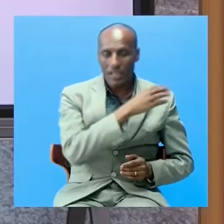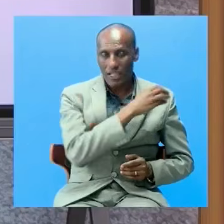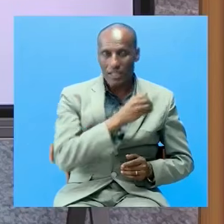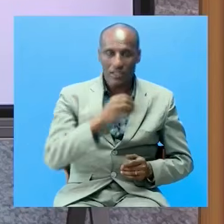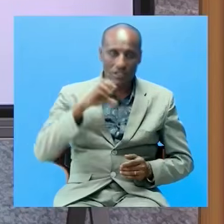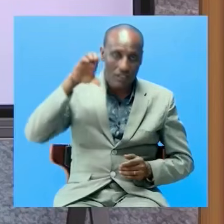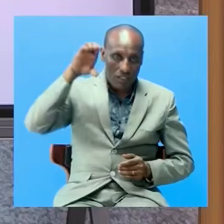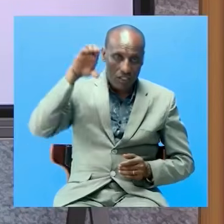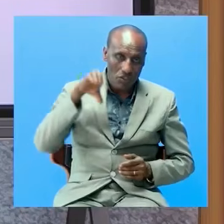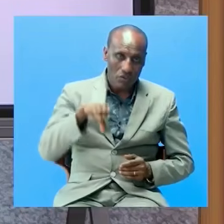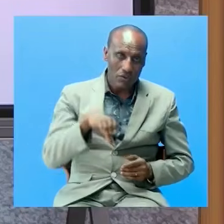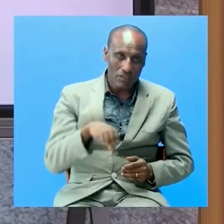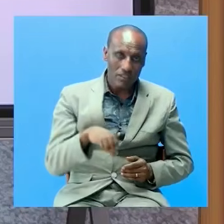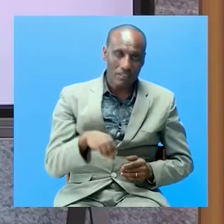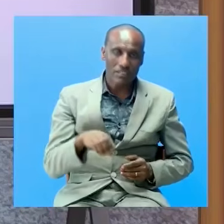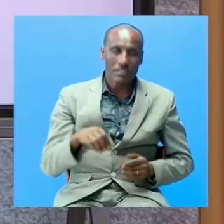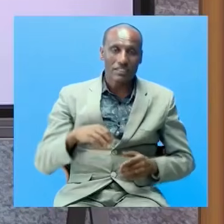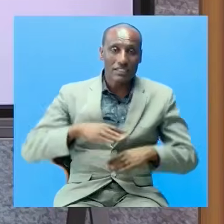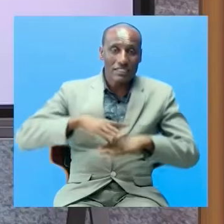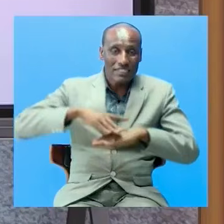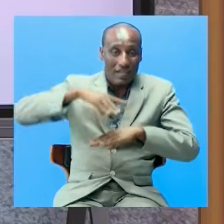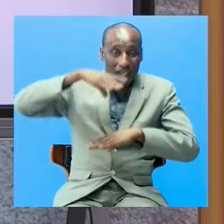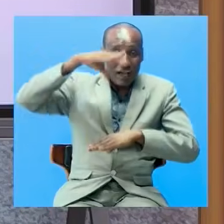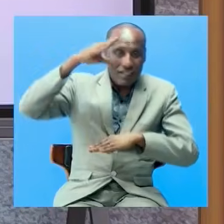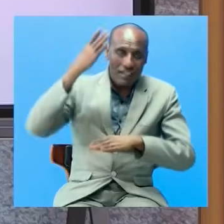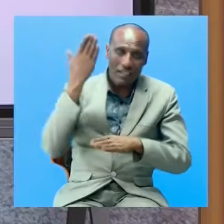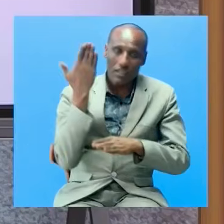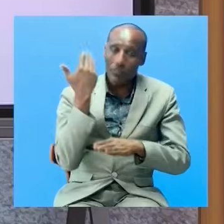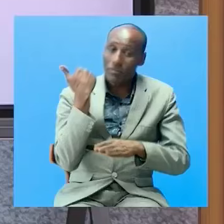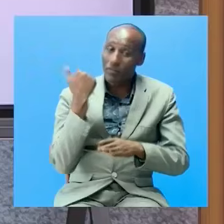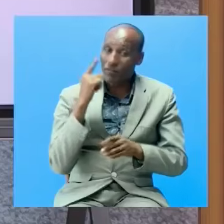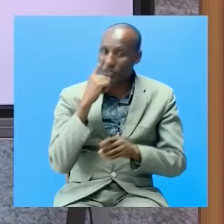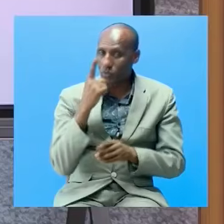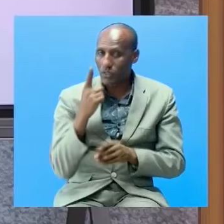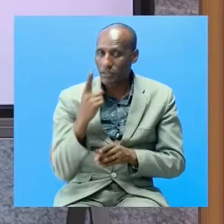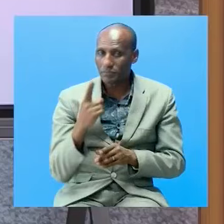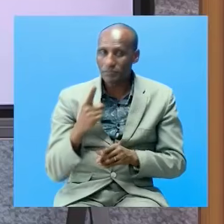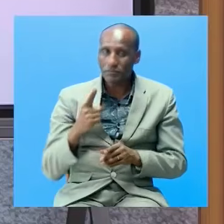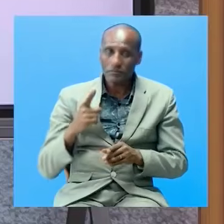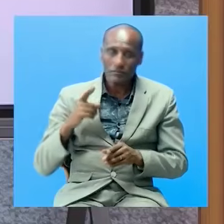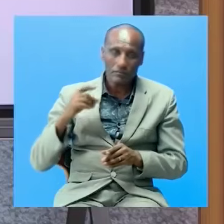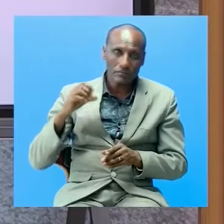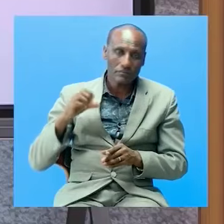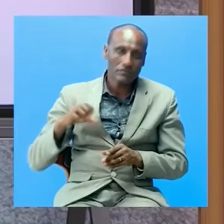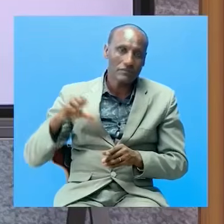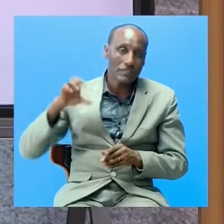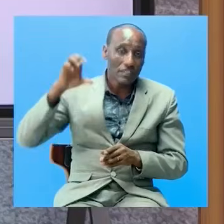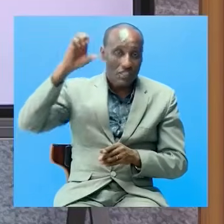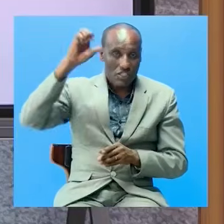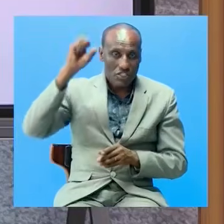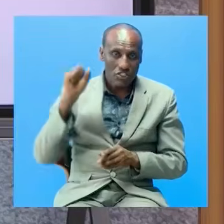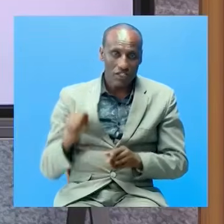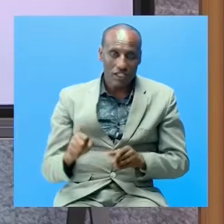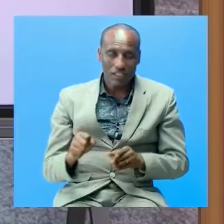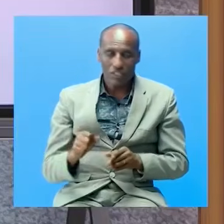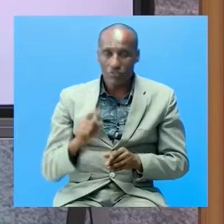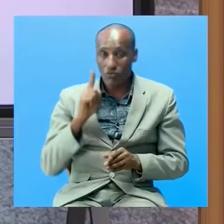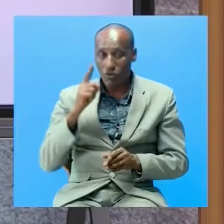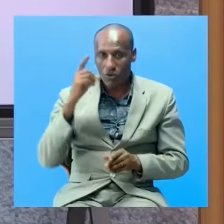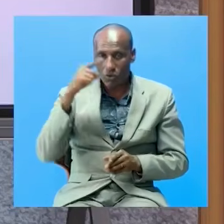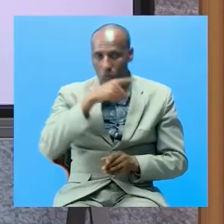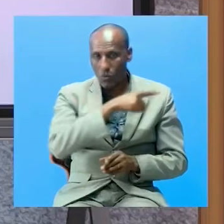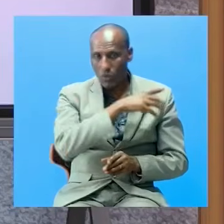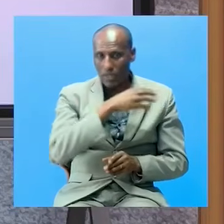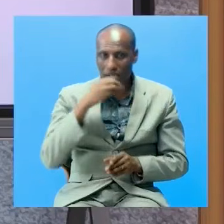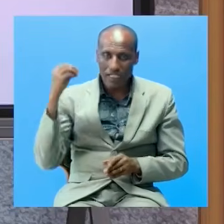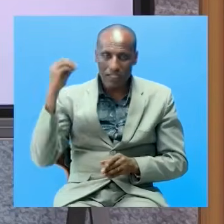shall, will, and should. In this case, our possibility rate is higher than the previous one.